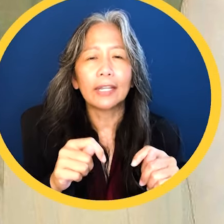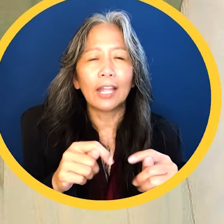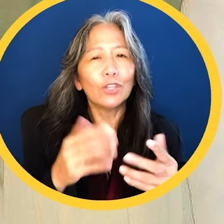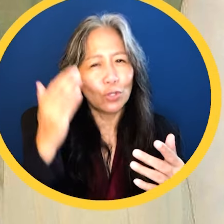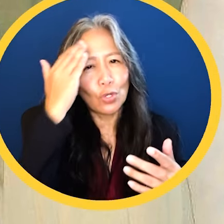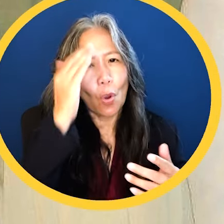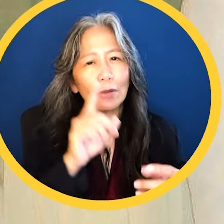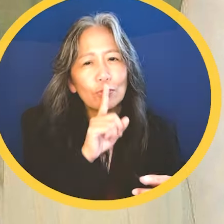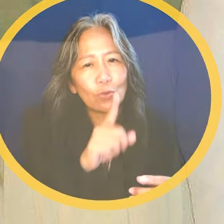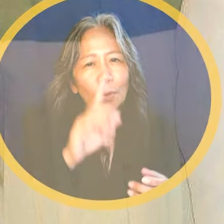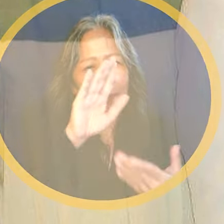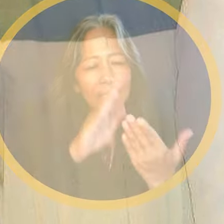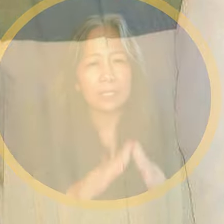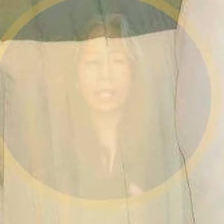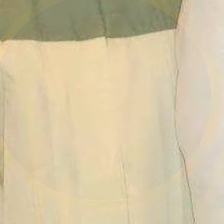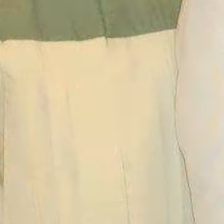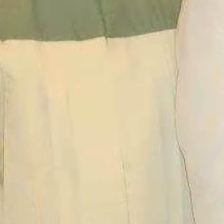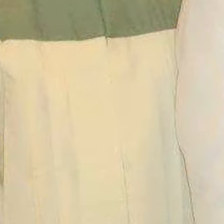is.